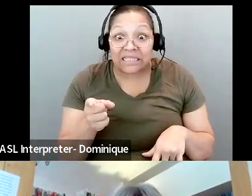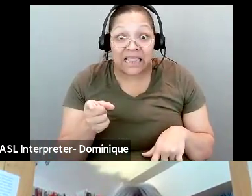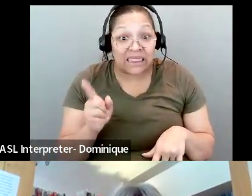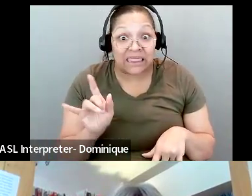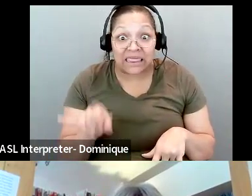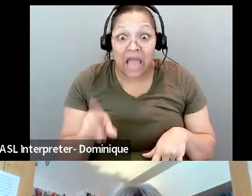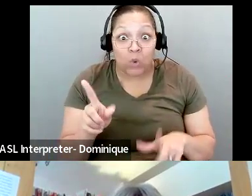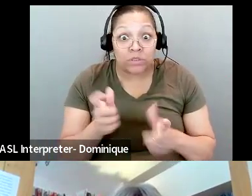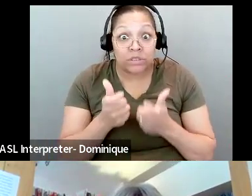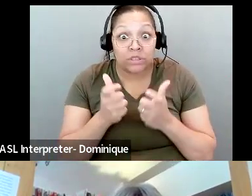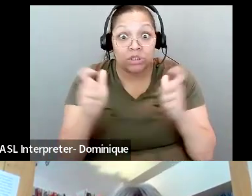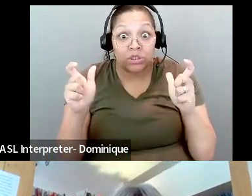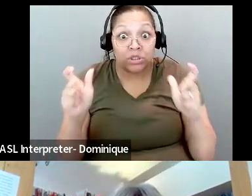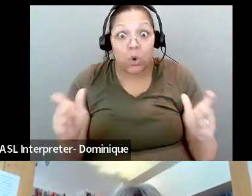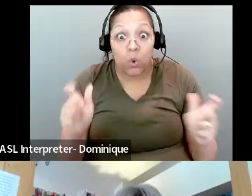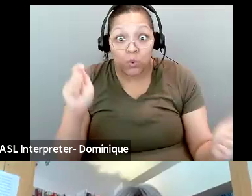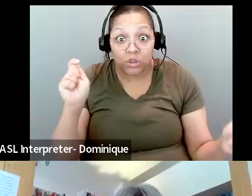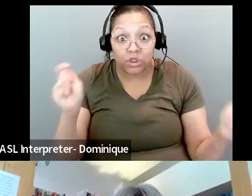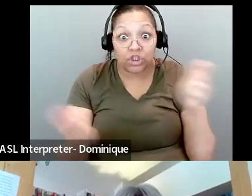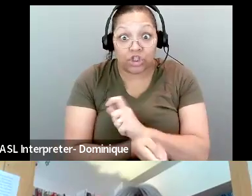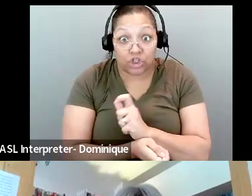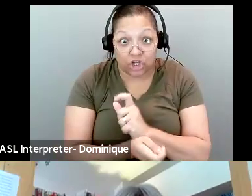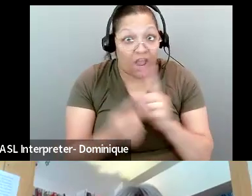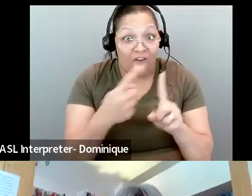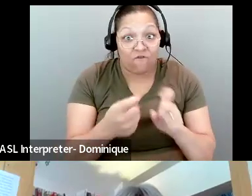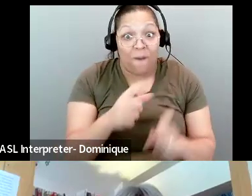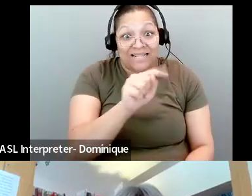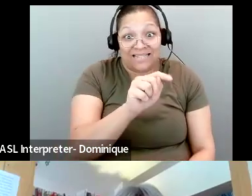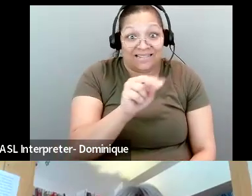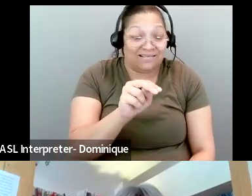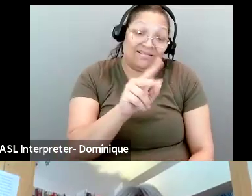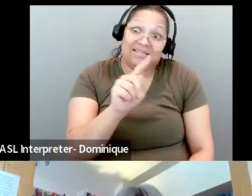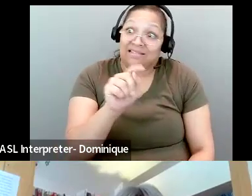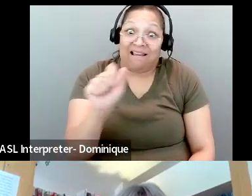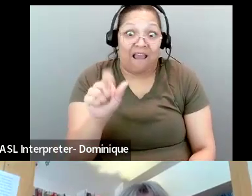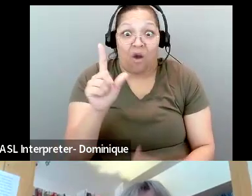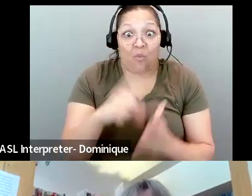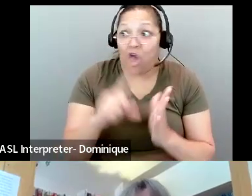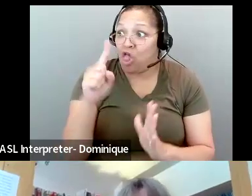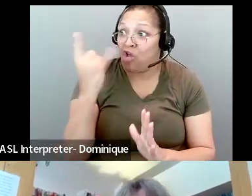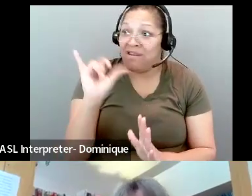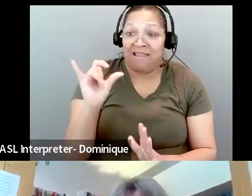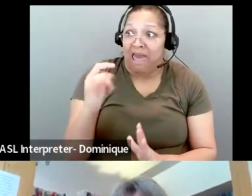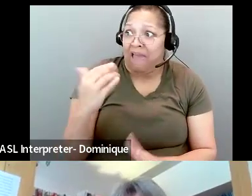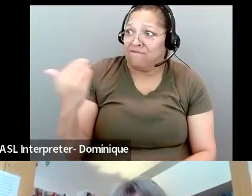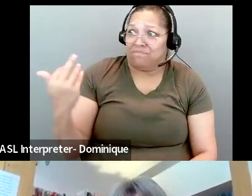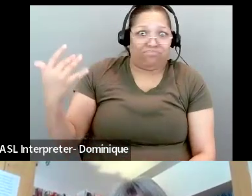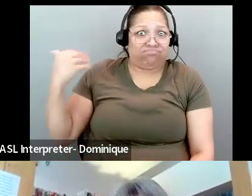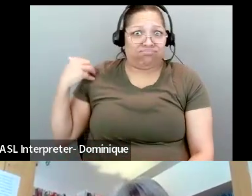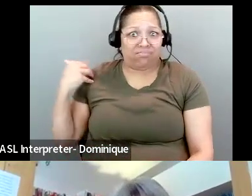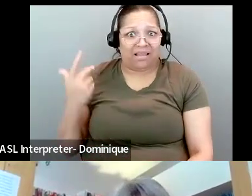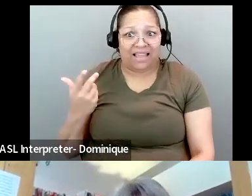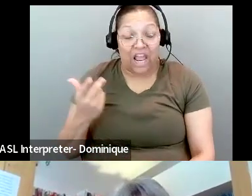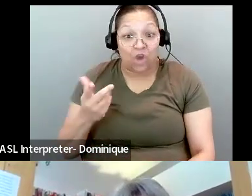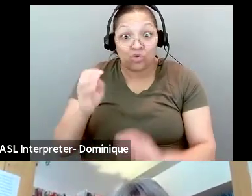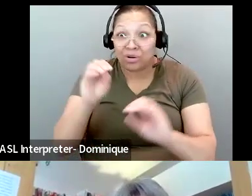significant change from what TNTA has looked like over the last several decades. I mean, there was